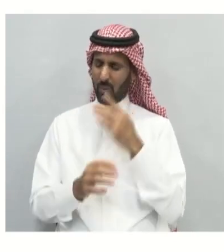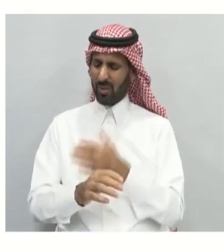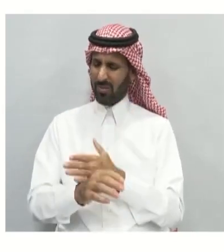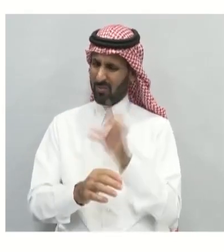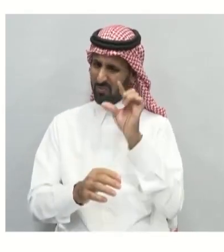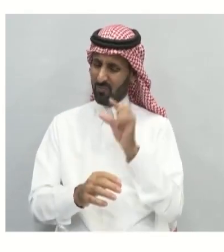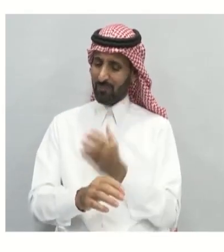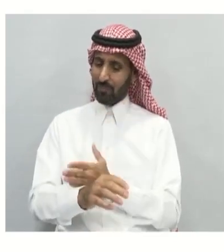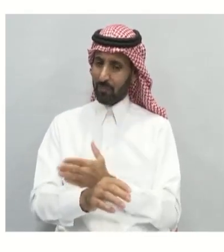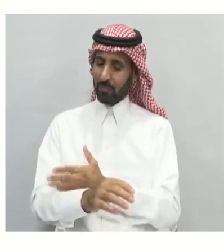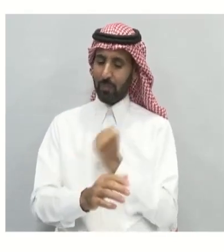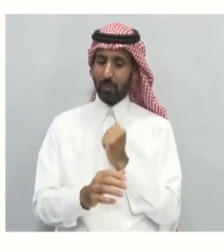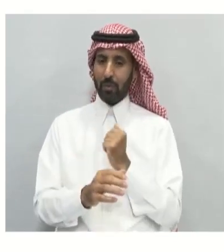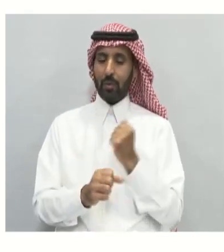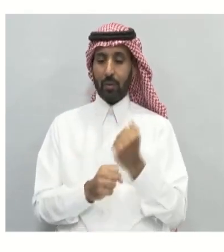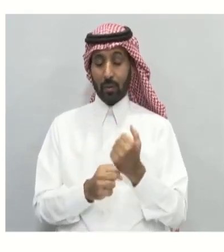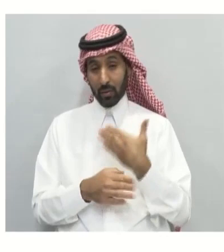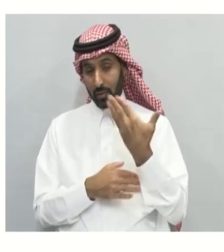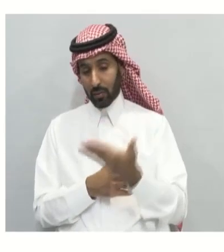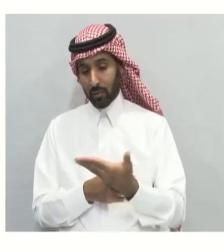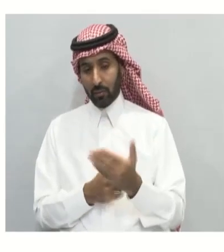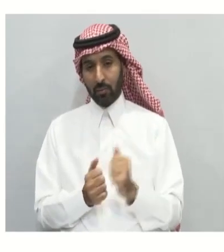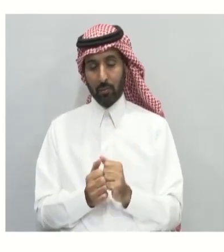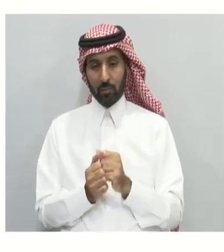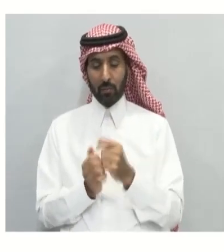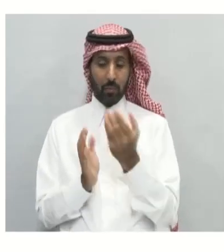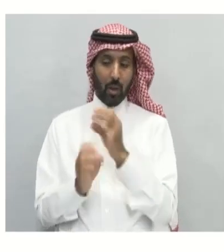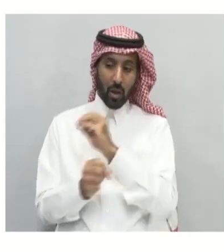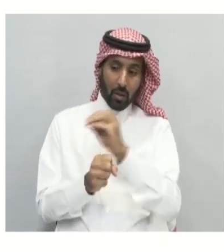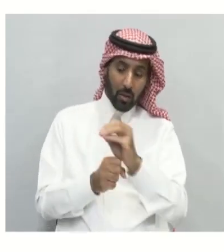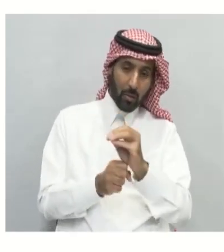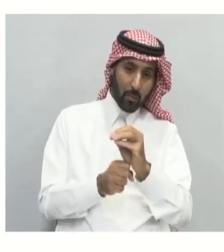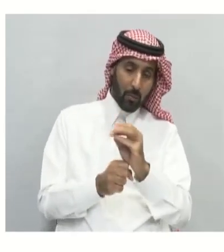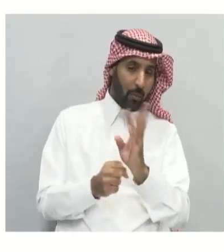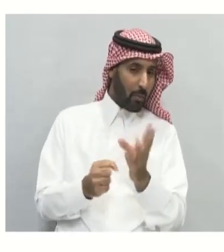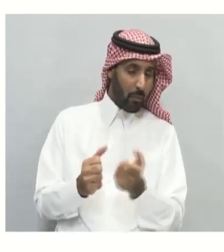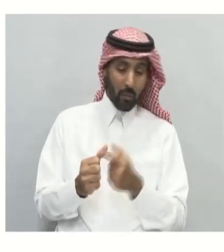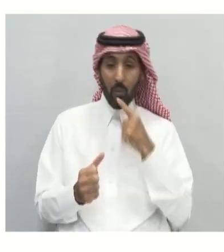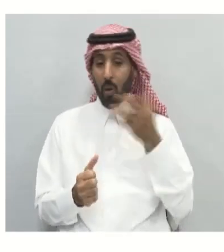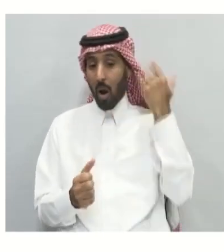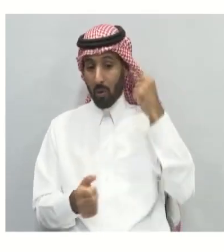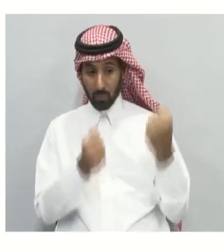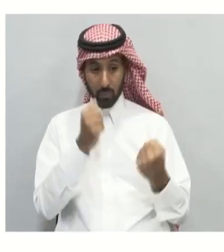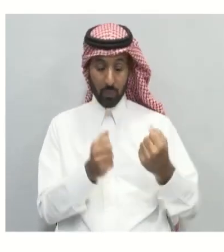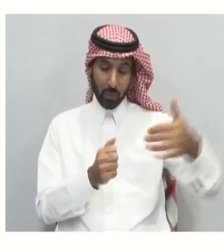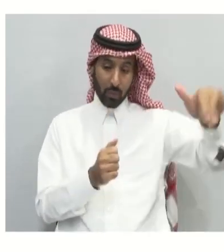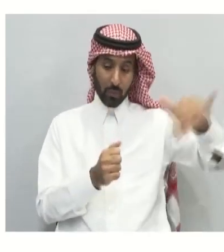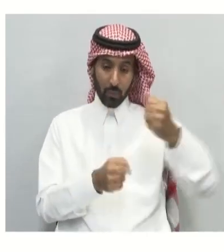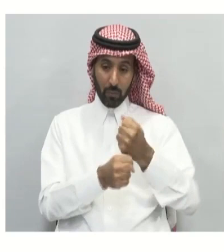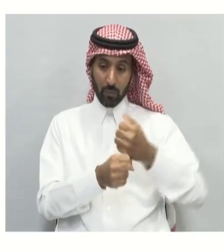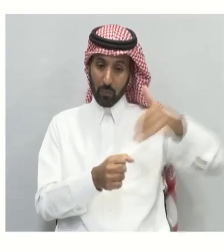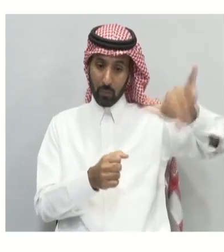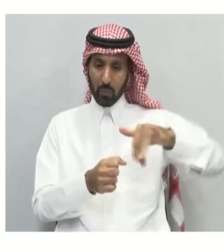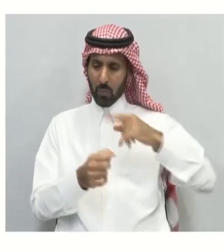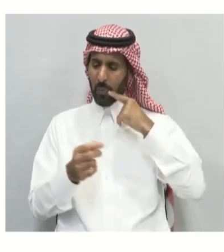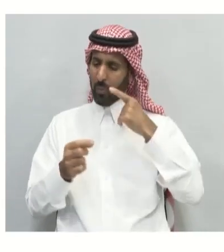This is the event. Then, reporting what happened, he was driving home from work. A speeding